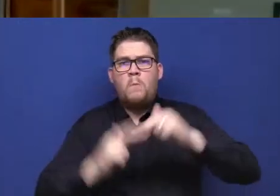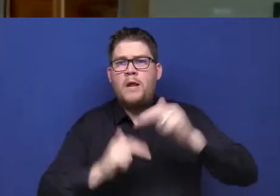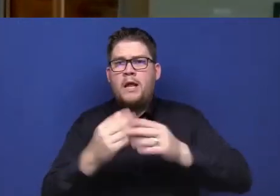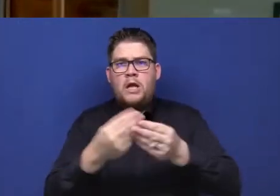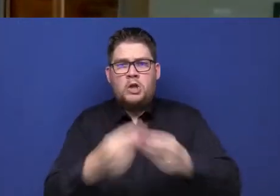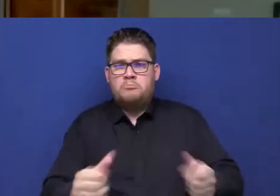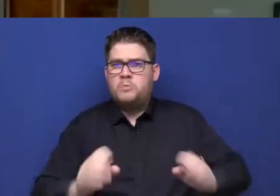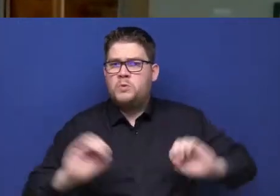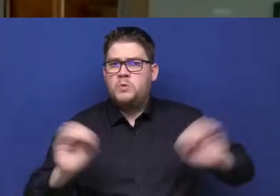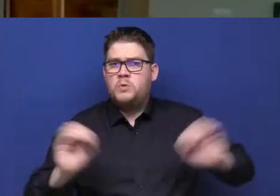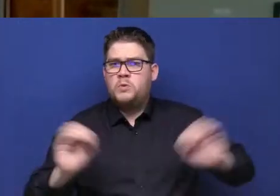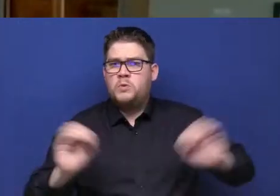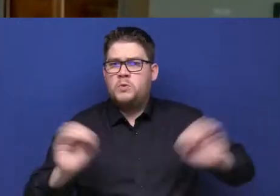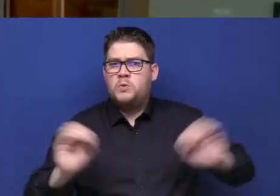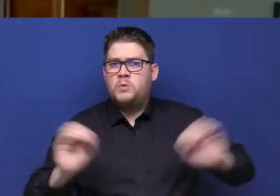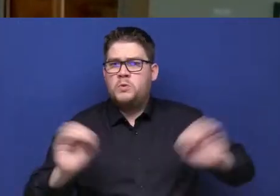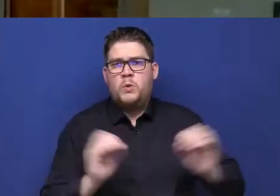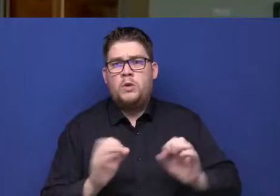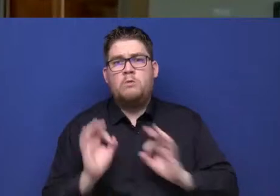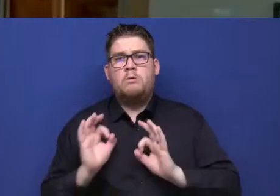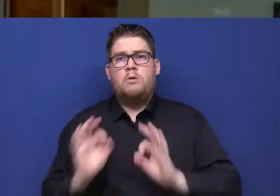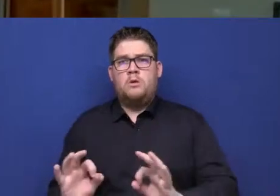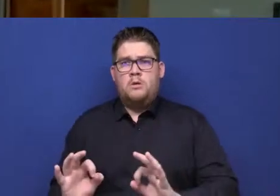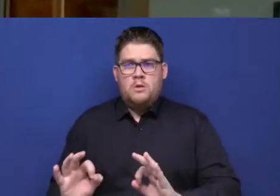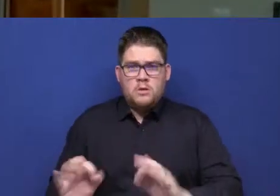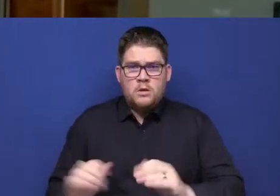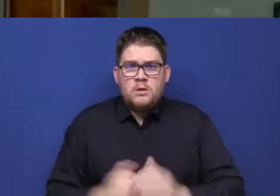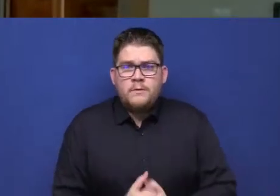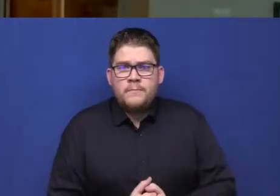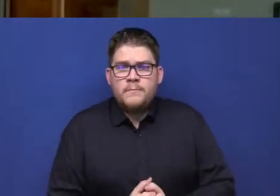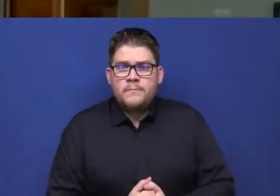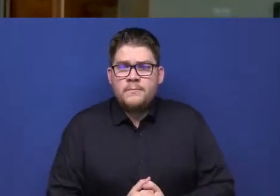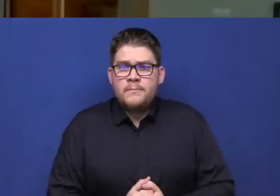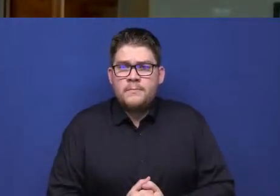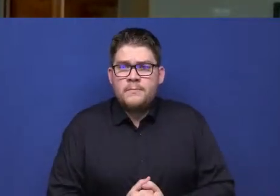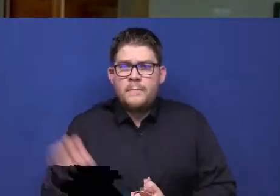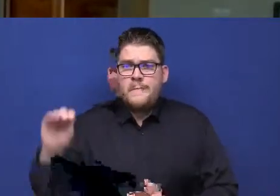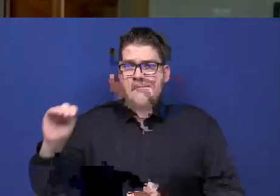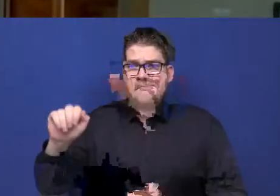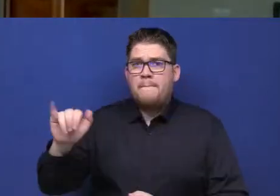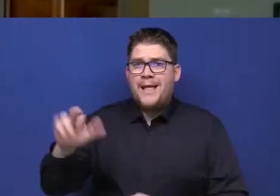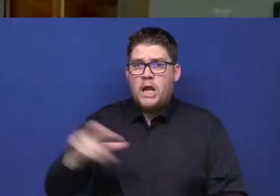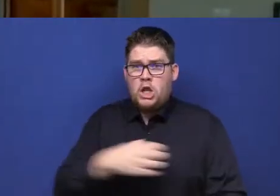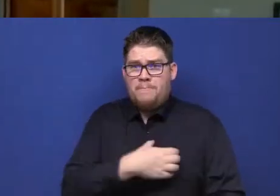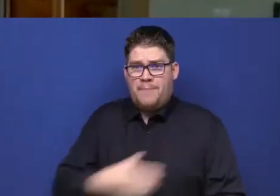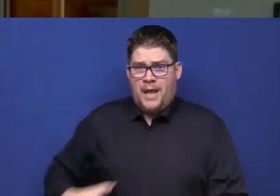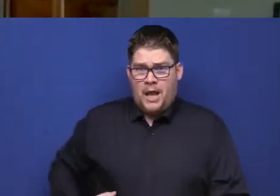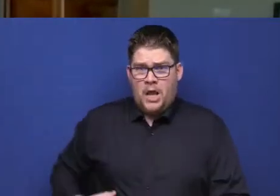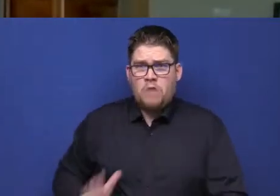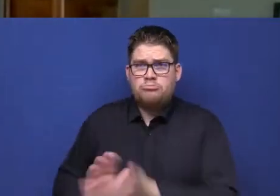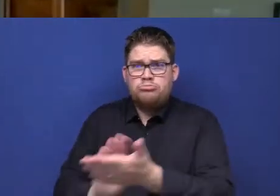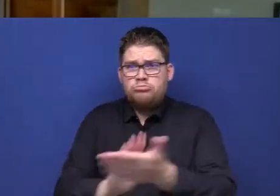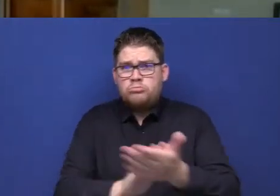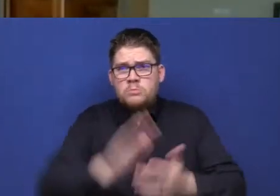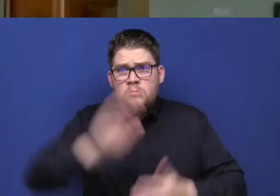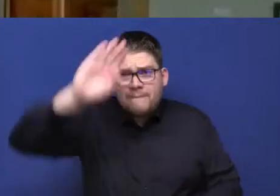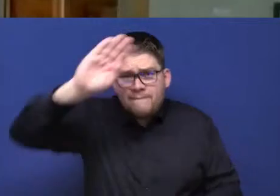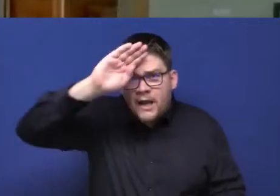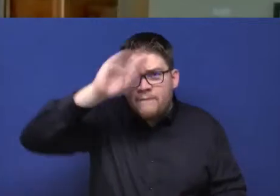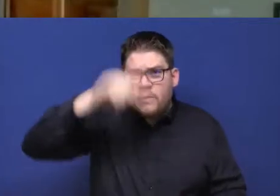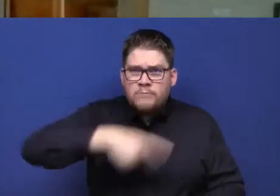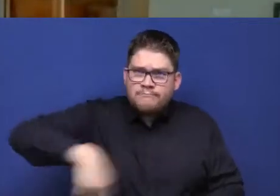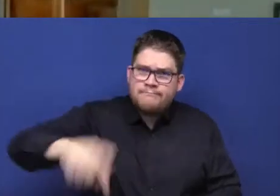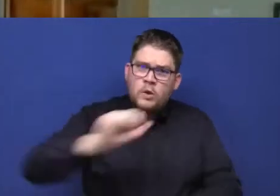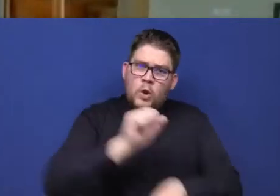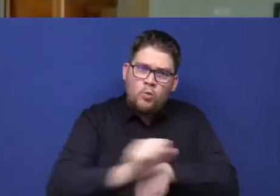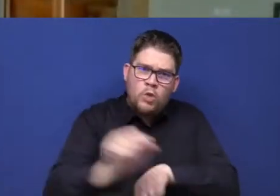that heavily resourced it. But she also said that years of fire smart measures and preparations helped save parts of the town